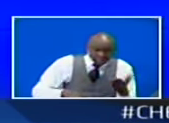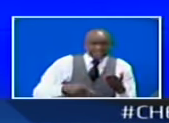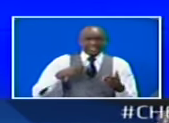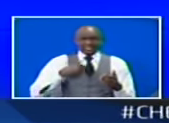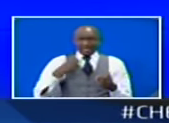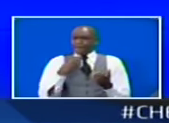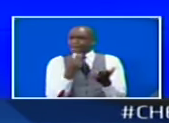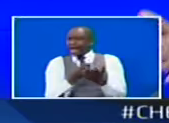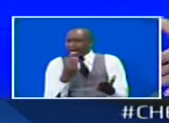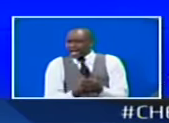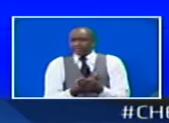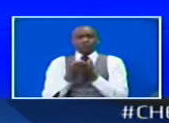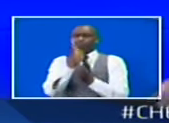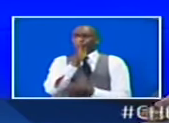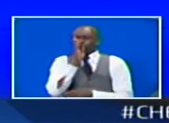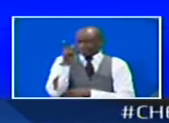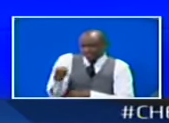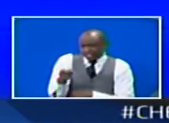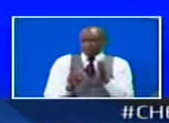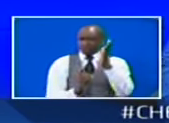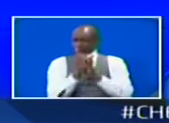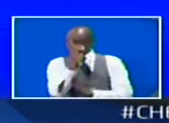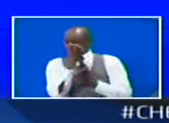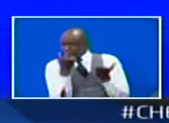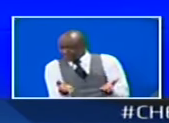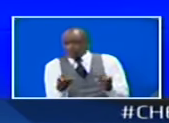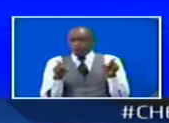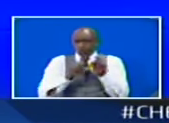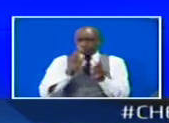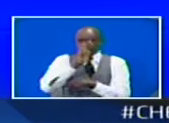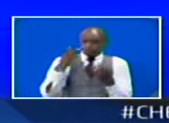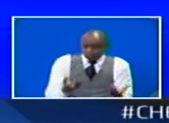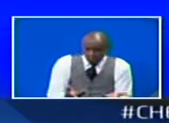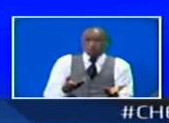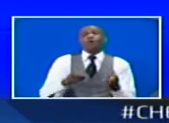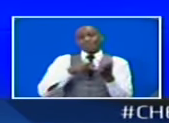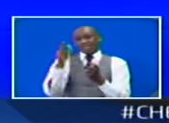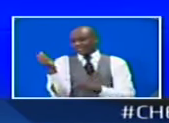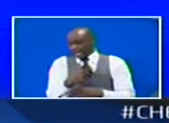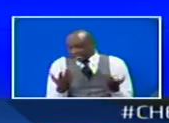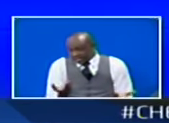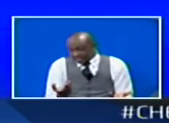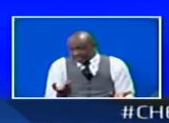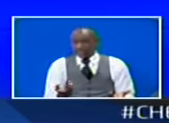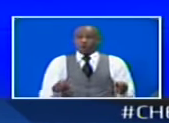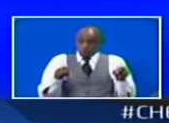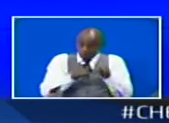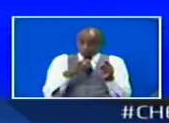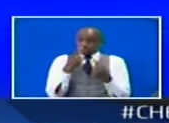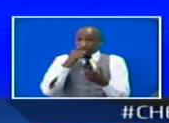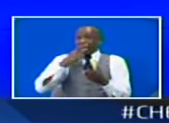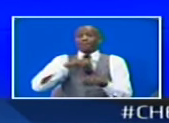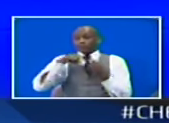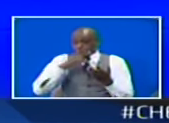was, well, was money that was borrowed used only for development, or was it also used for recurrent expenditure? Plus, I will be talking about